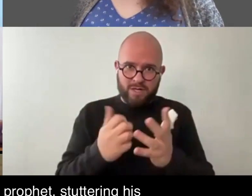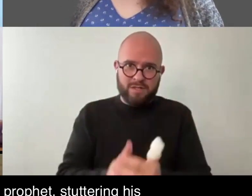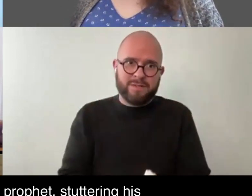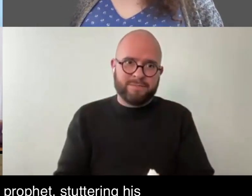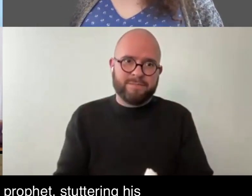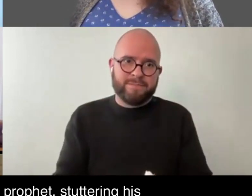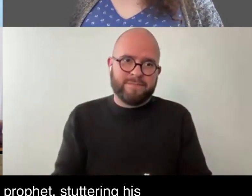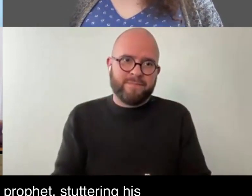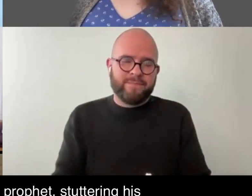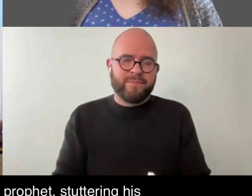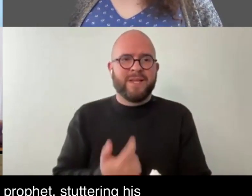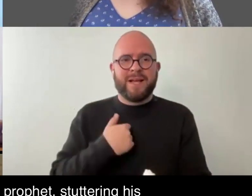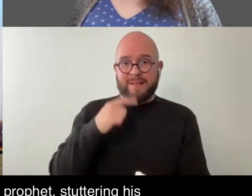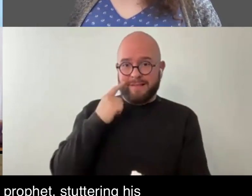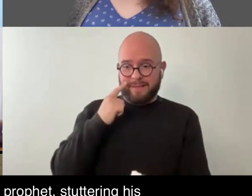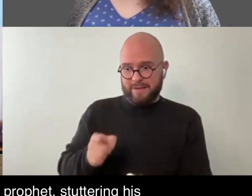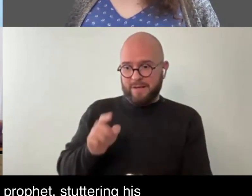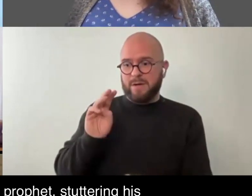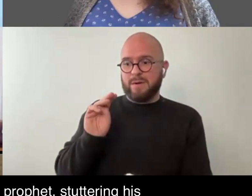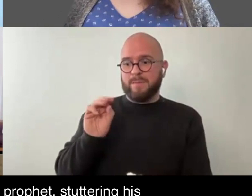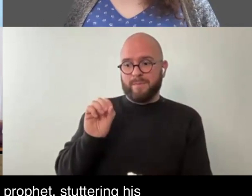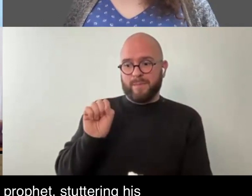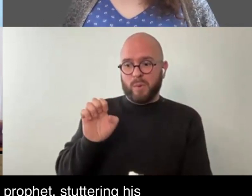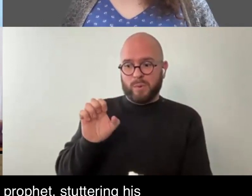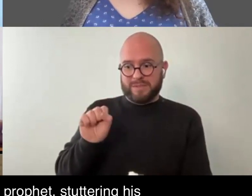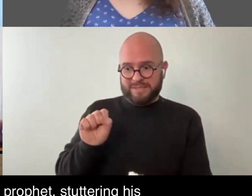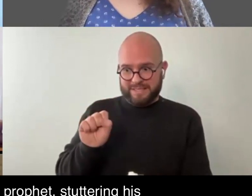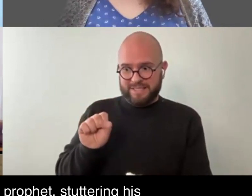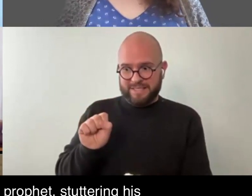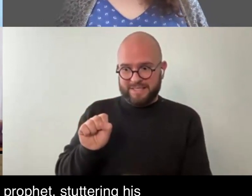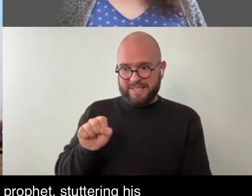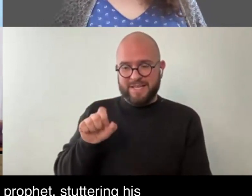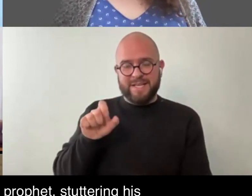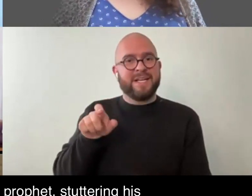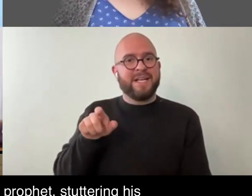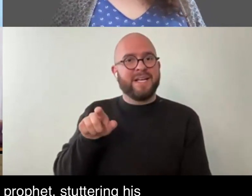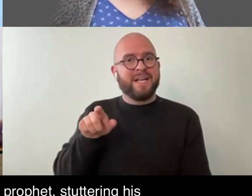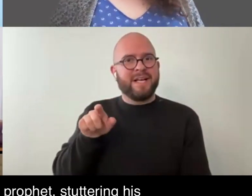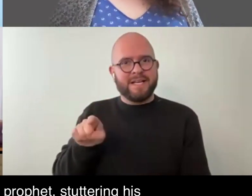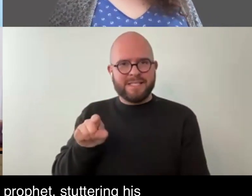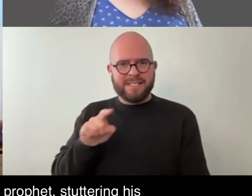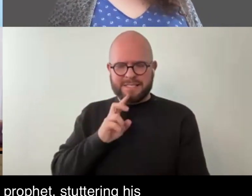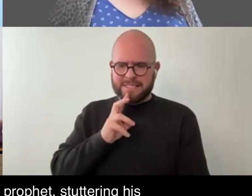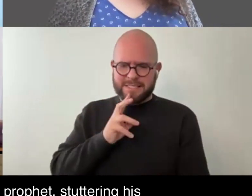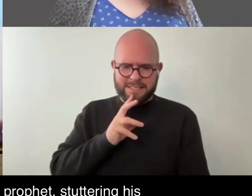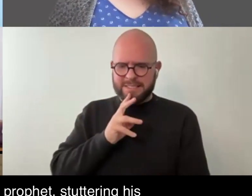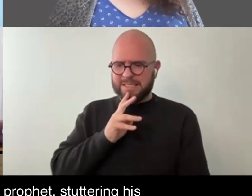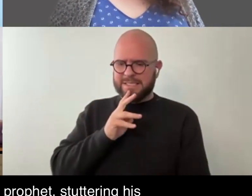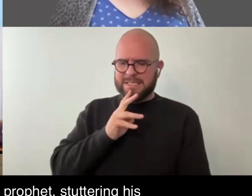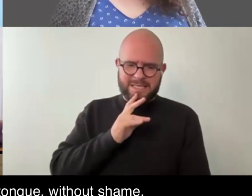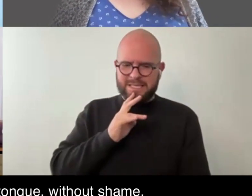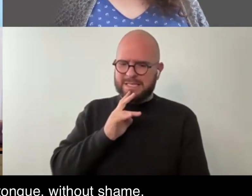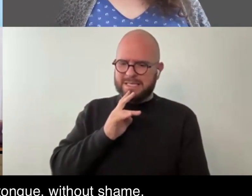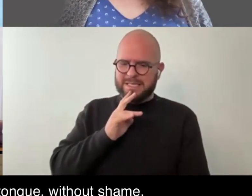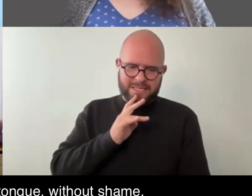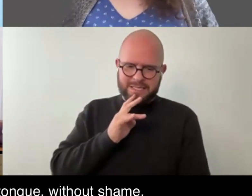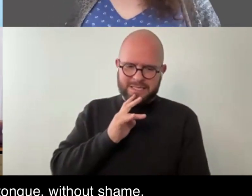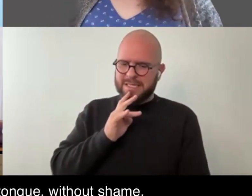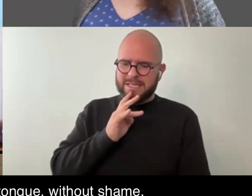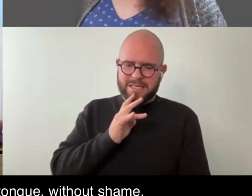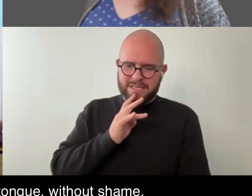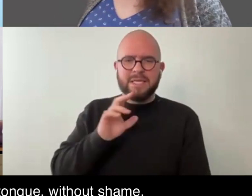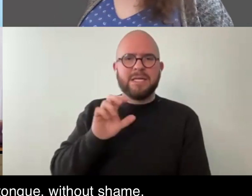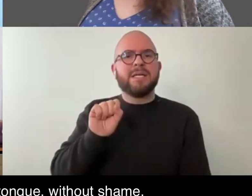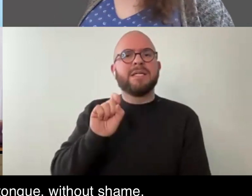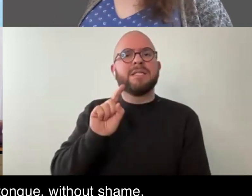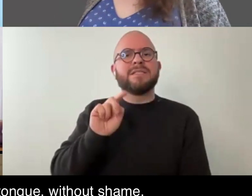of Moses, the prophet, stuttering his way through the book of Deuteronomy, stuttering like in his